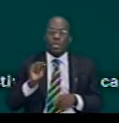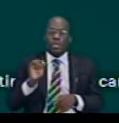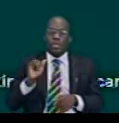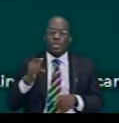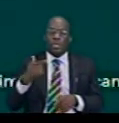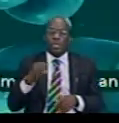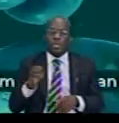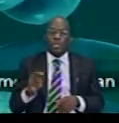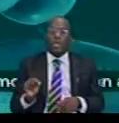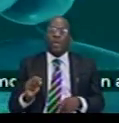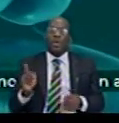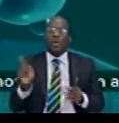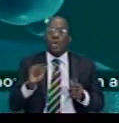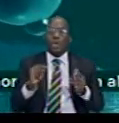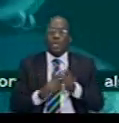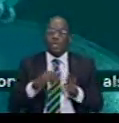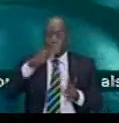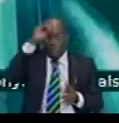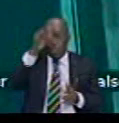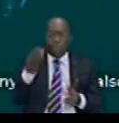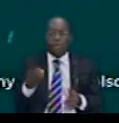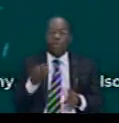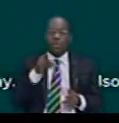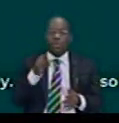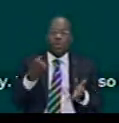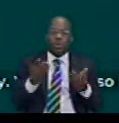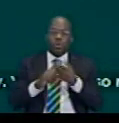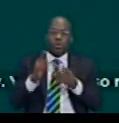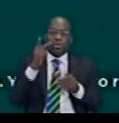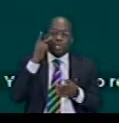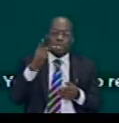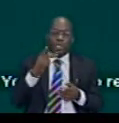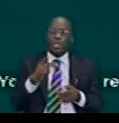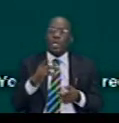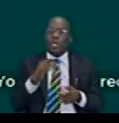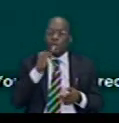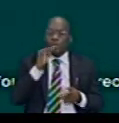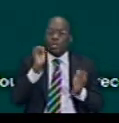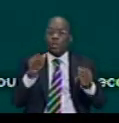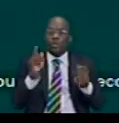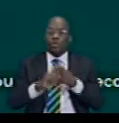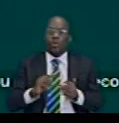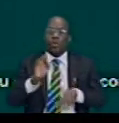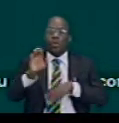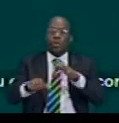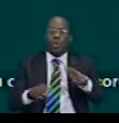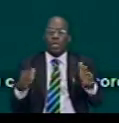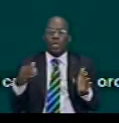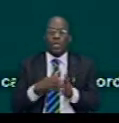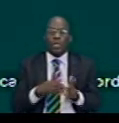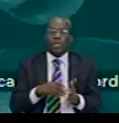testimony. He was able to walk again. Lagos, Nigeria, now broadcasting.